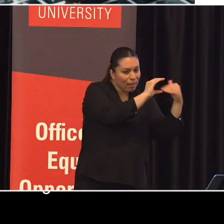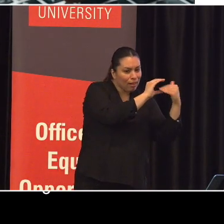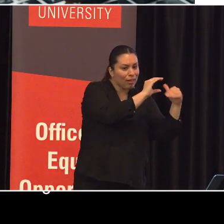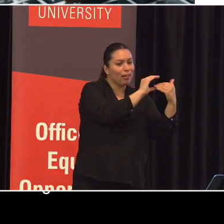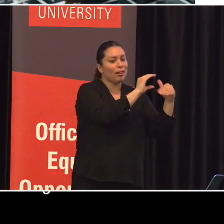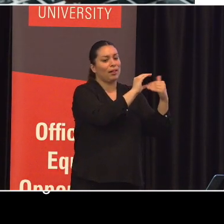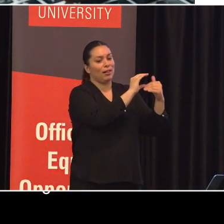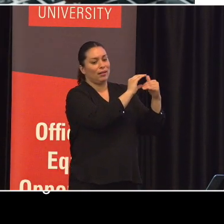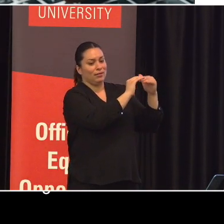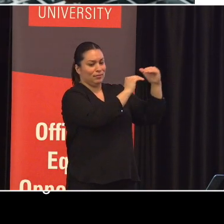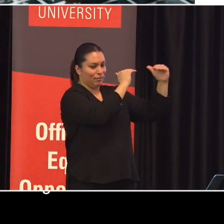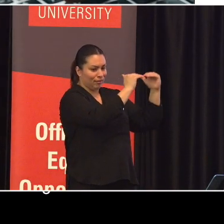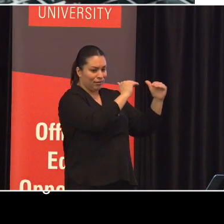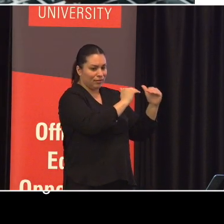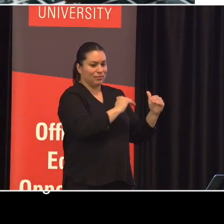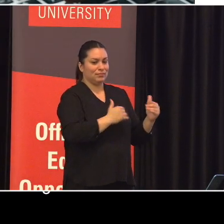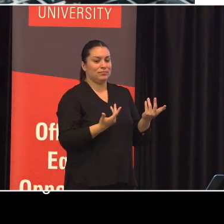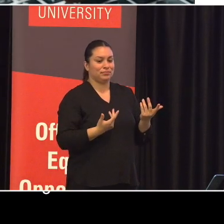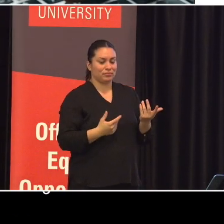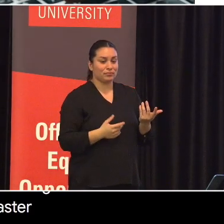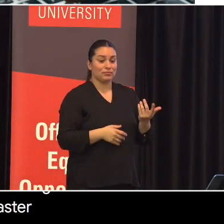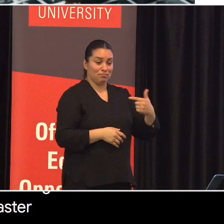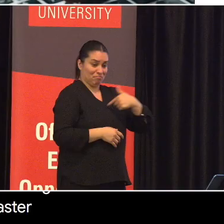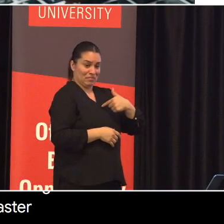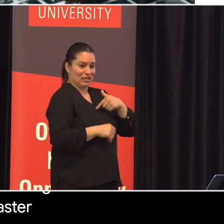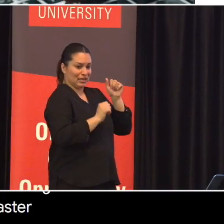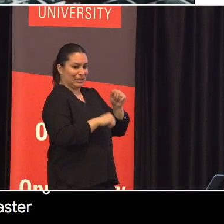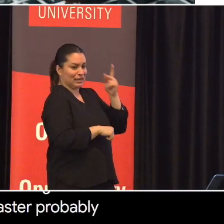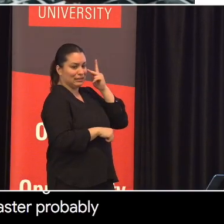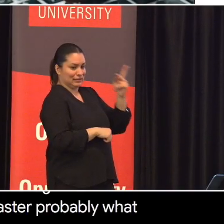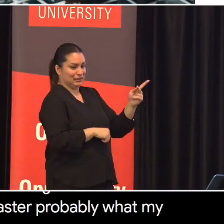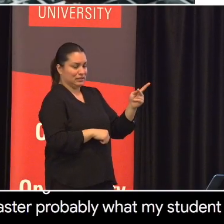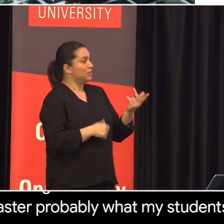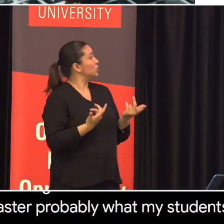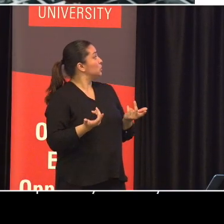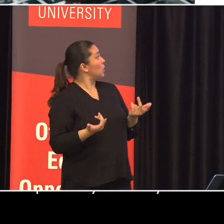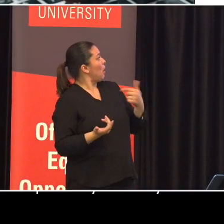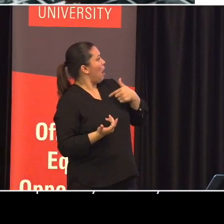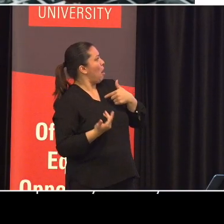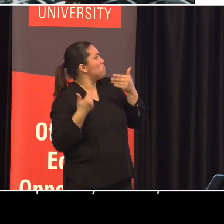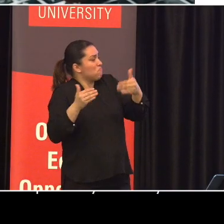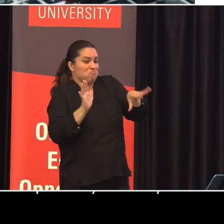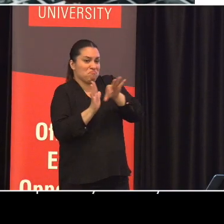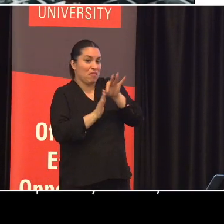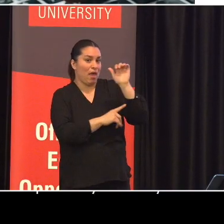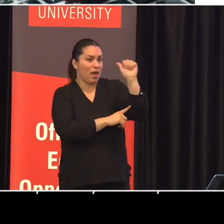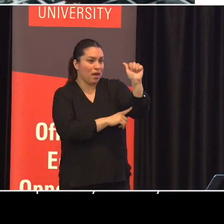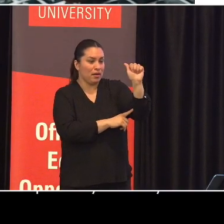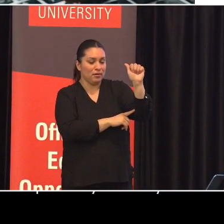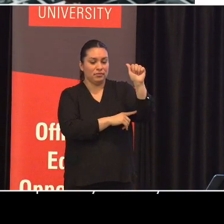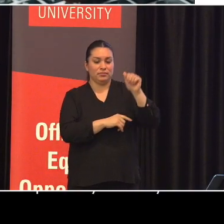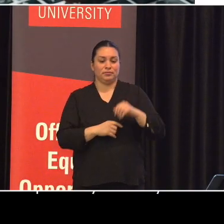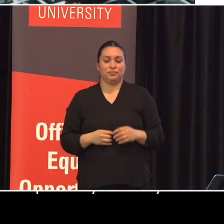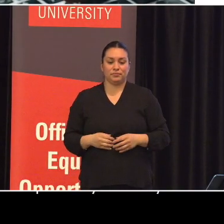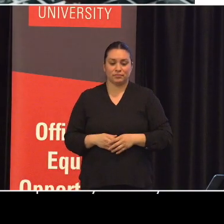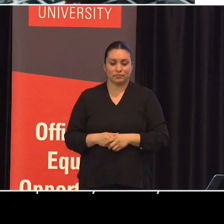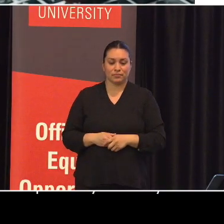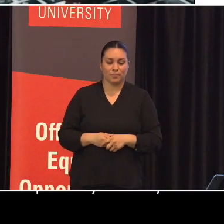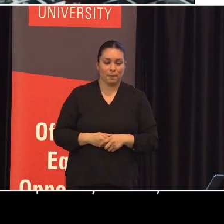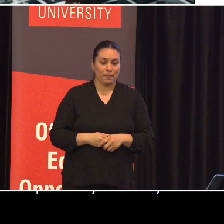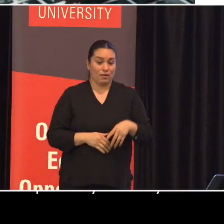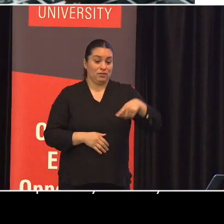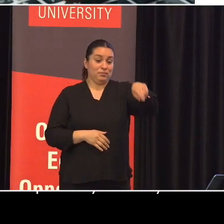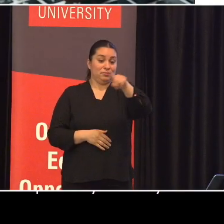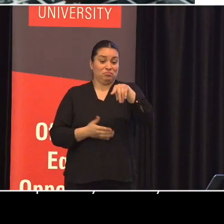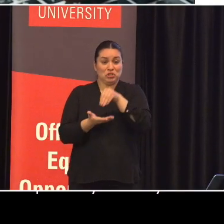time. Please text me. You're going to get me way faster. Probably what my students would pick too. But I'm a sighted person. I had